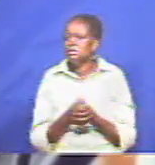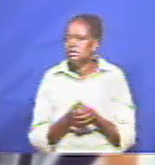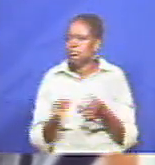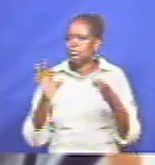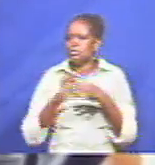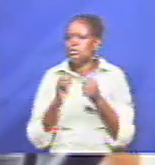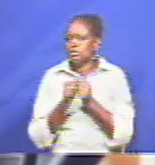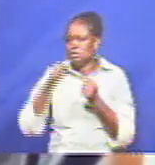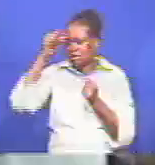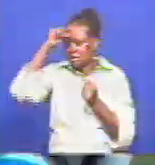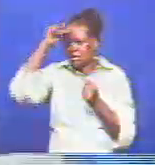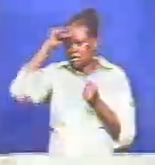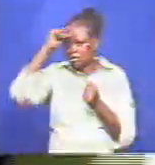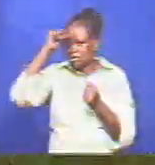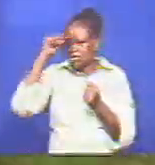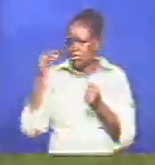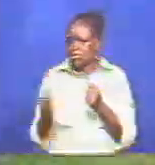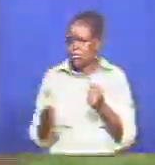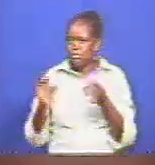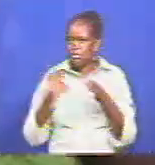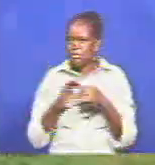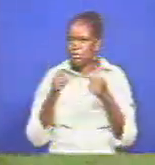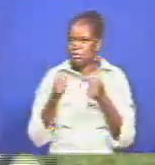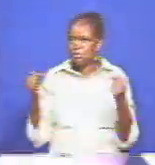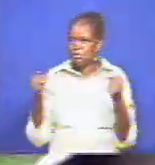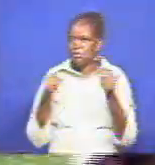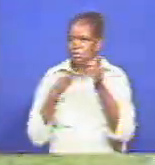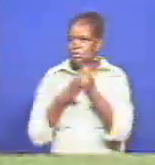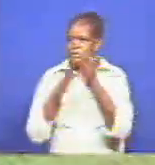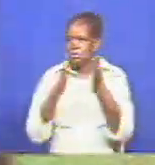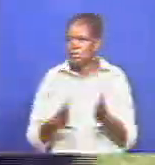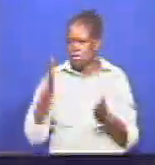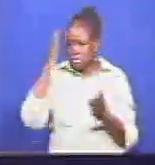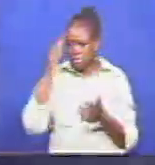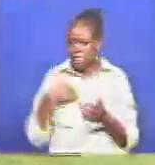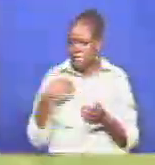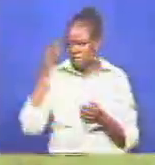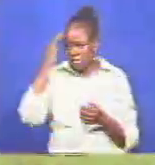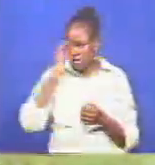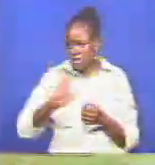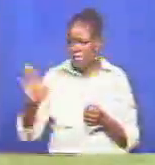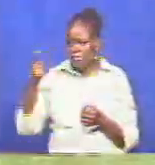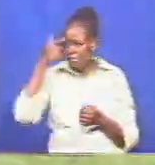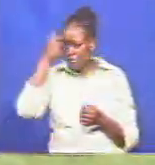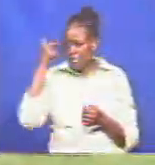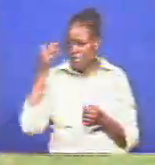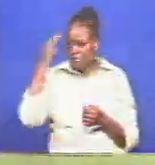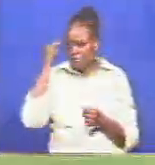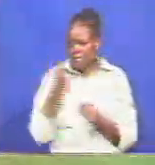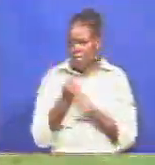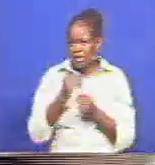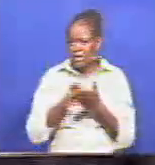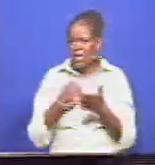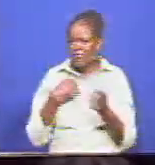I am connected also with the opposition leaders. They know me, I know them, because yes. they know the work I have done. Yes.